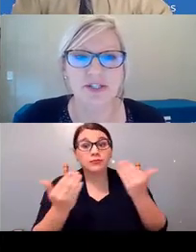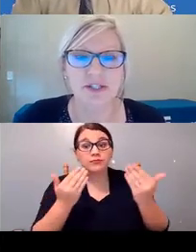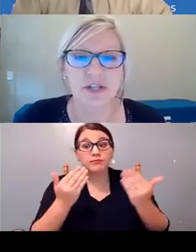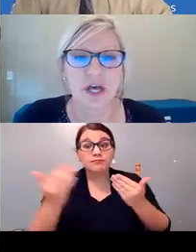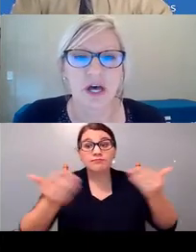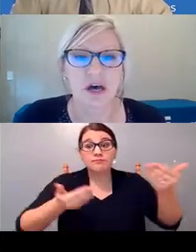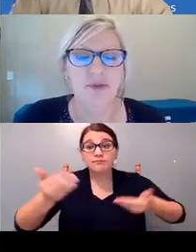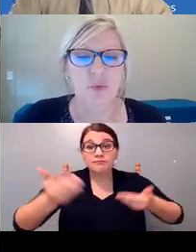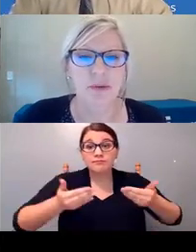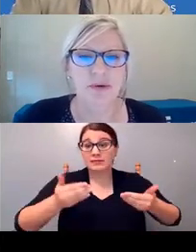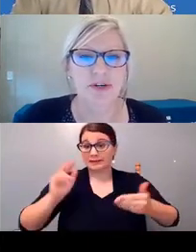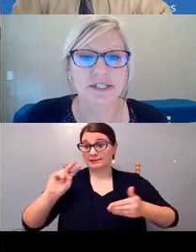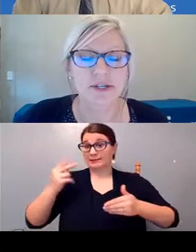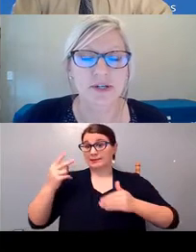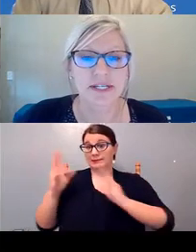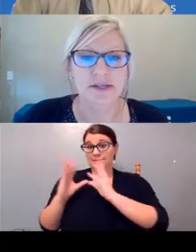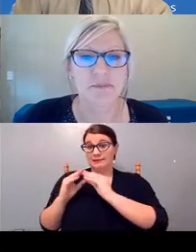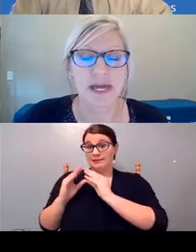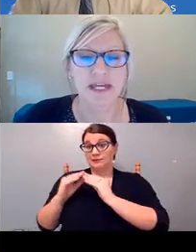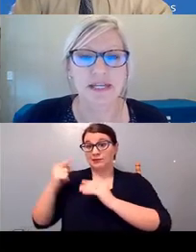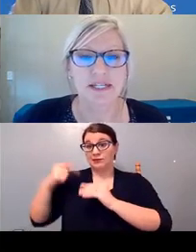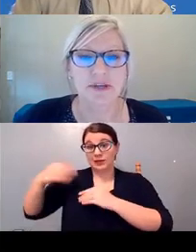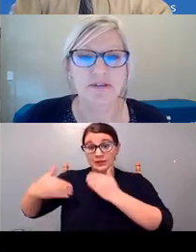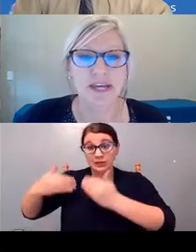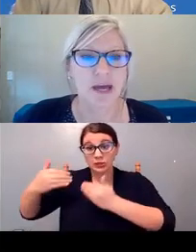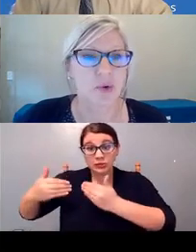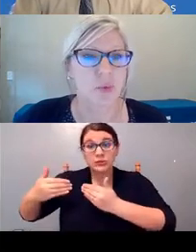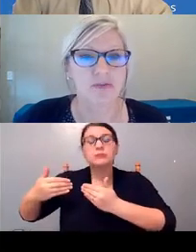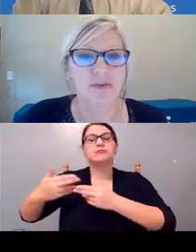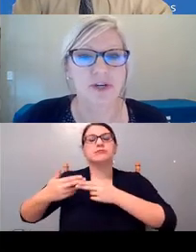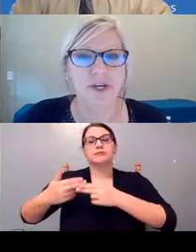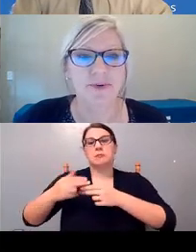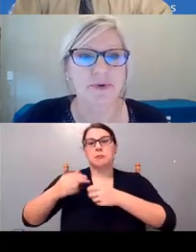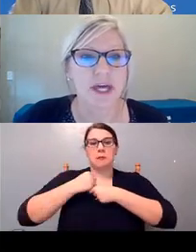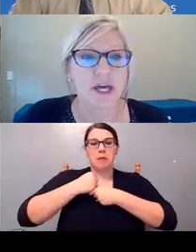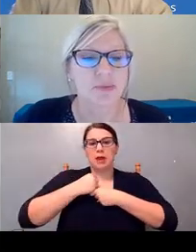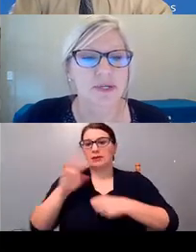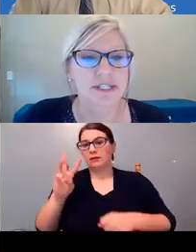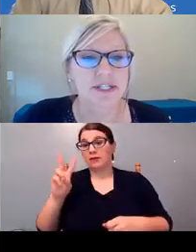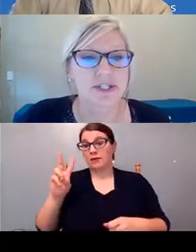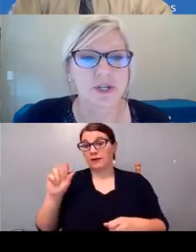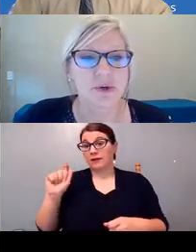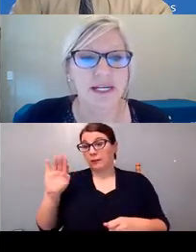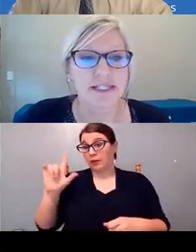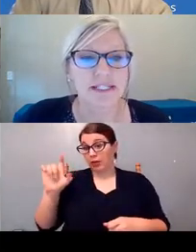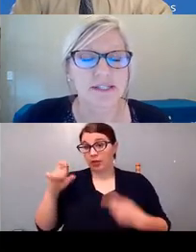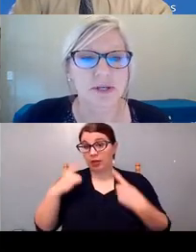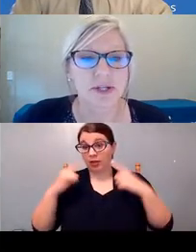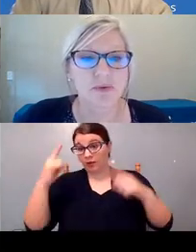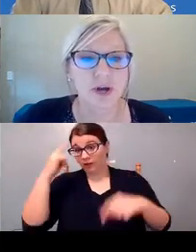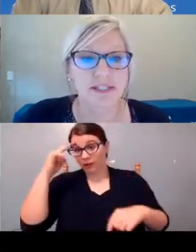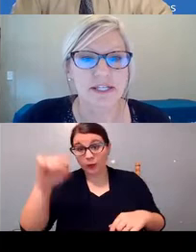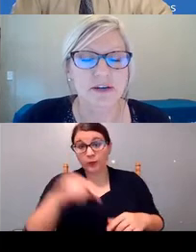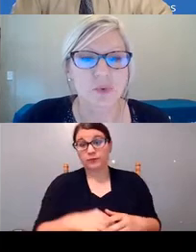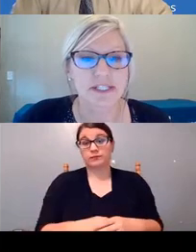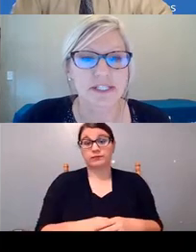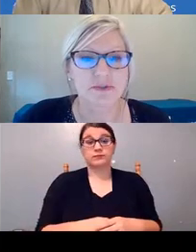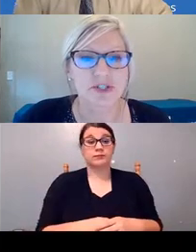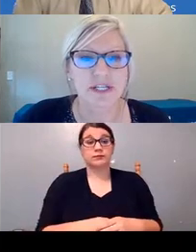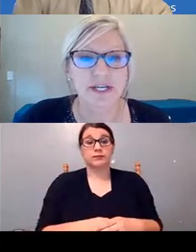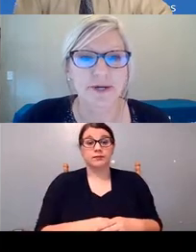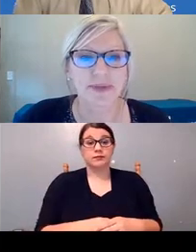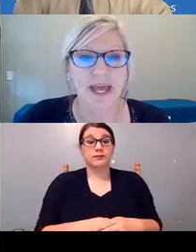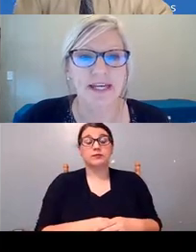second session of the webinar series, Making WVABLE Work for You, presented to you by Disability Rights of